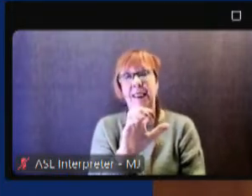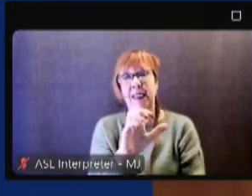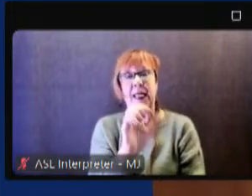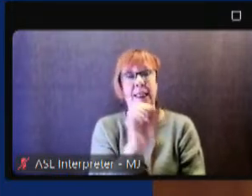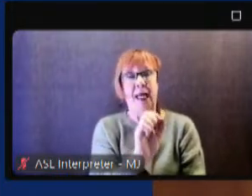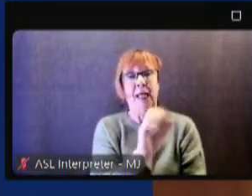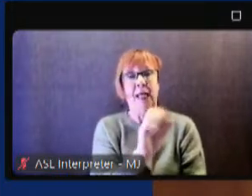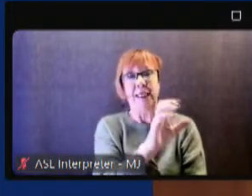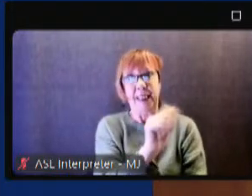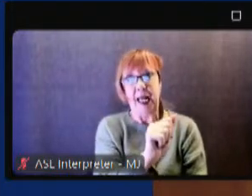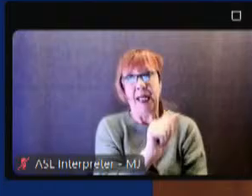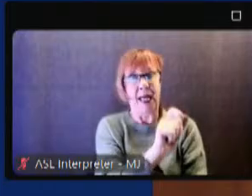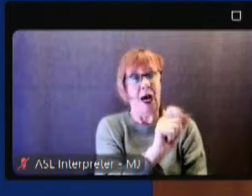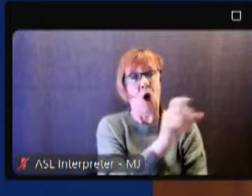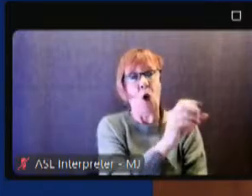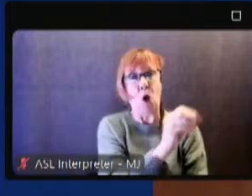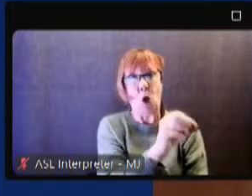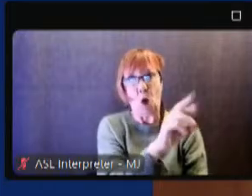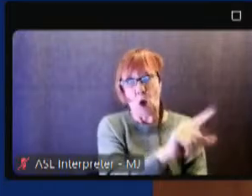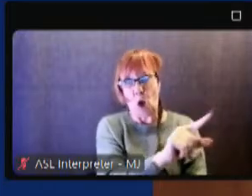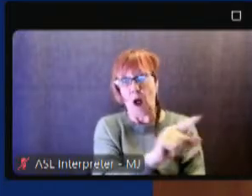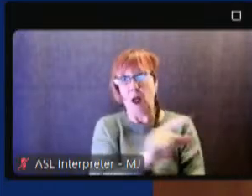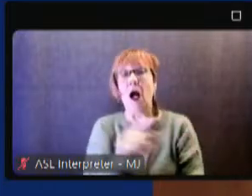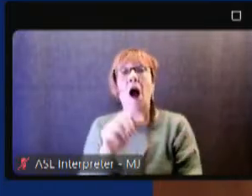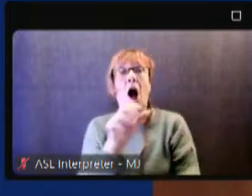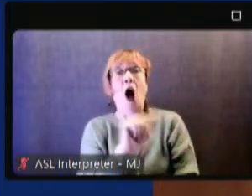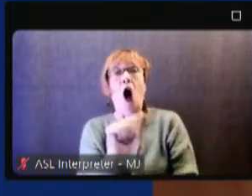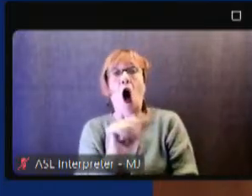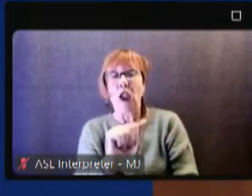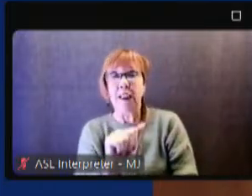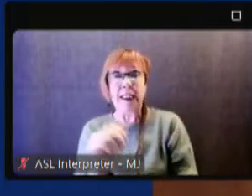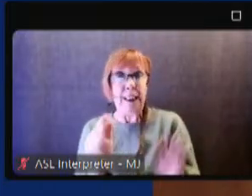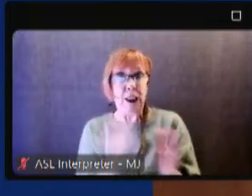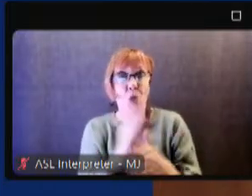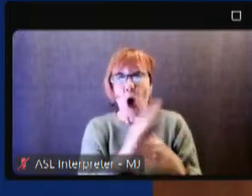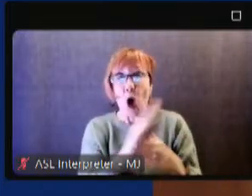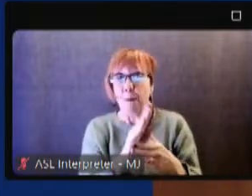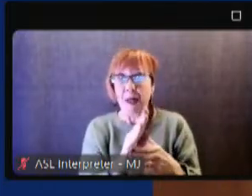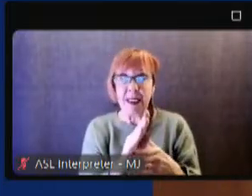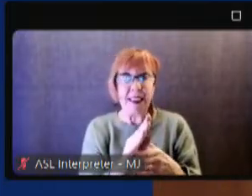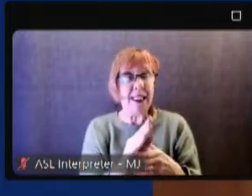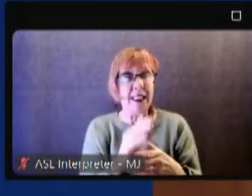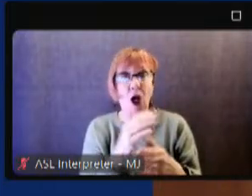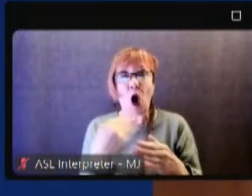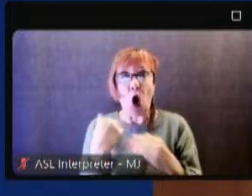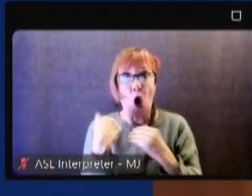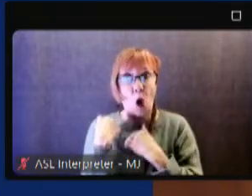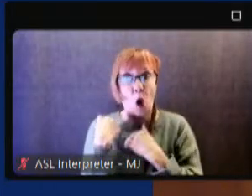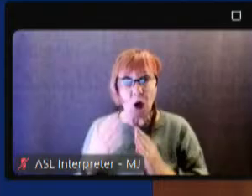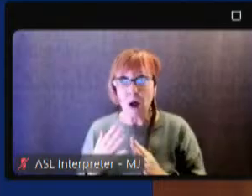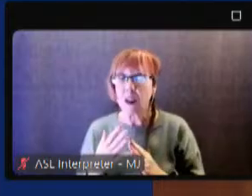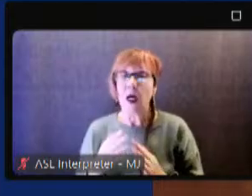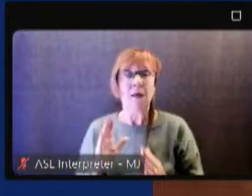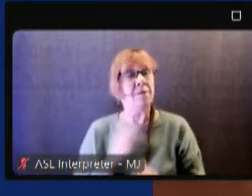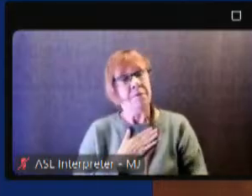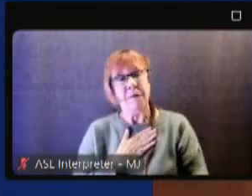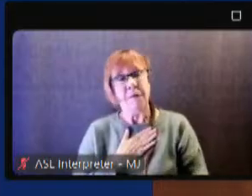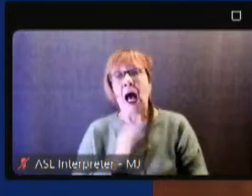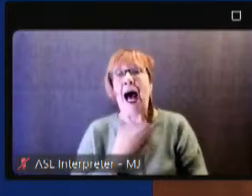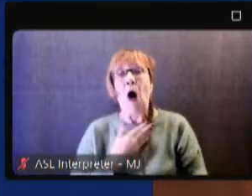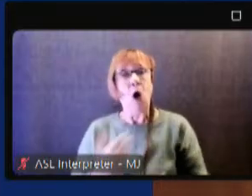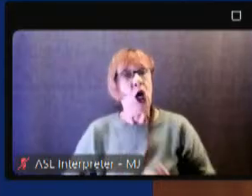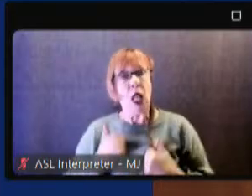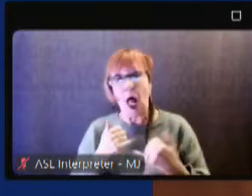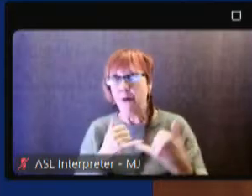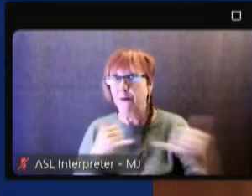ALTADENABIZRELIEF.LACDA.org. Altadena small business owners are one of the community's lifelines. With this support, we're standing with them as